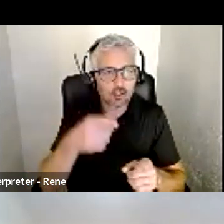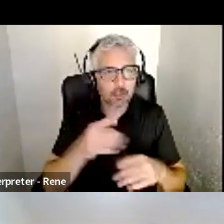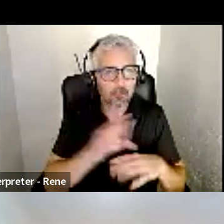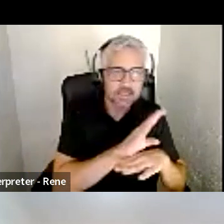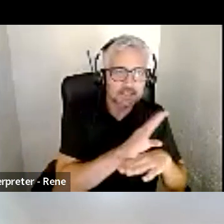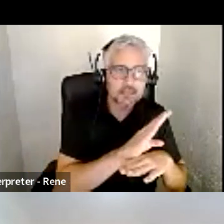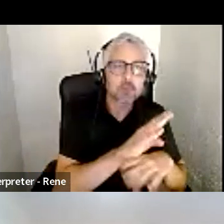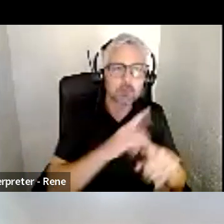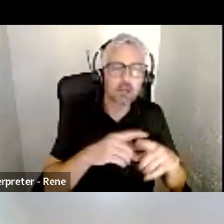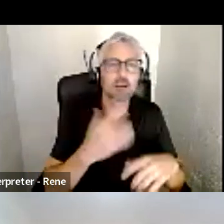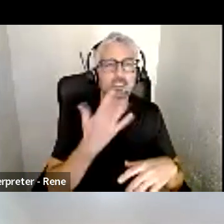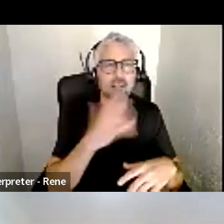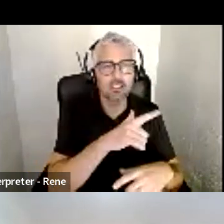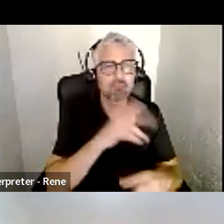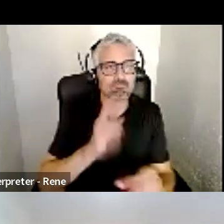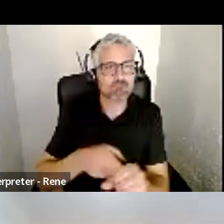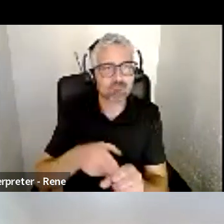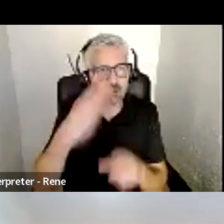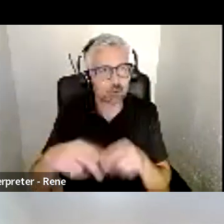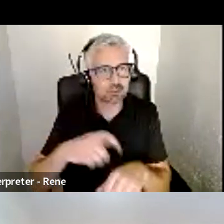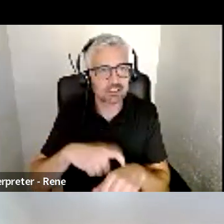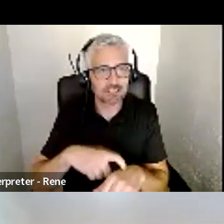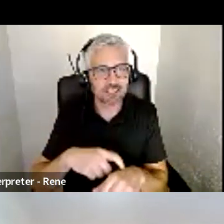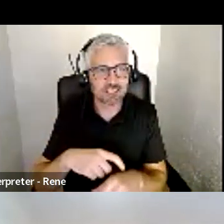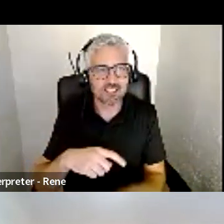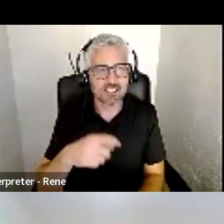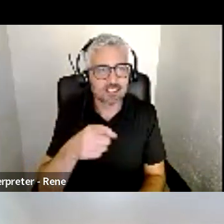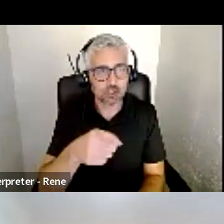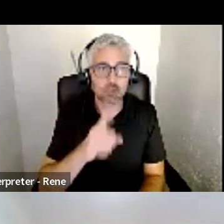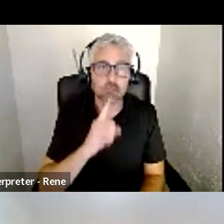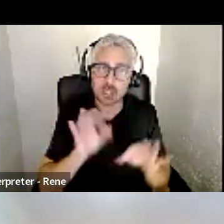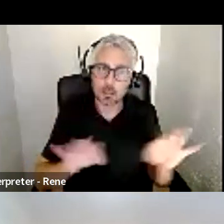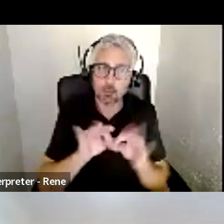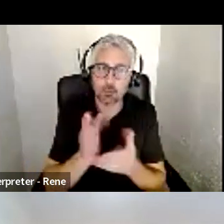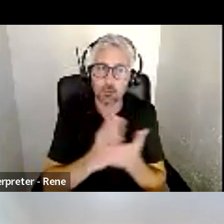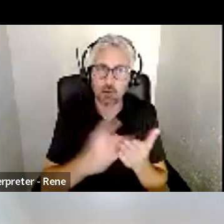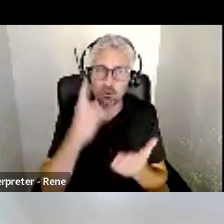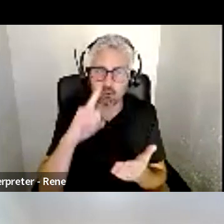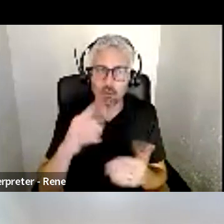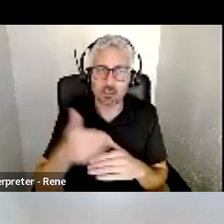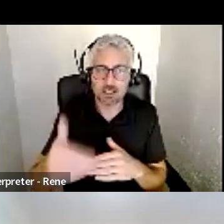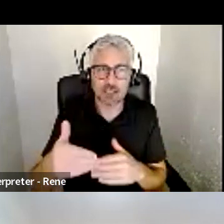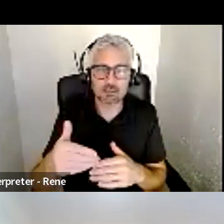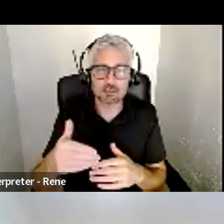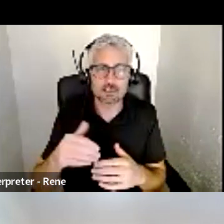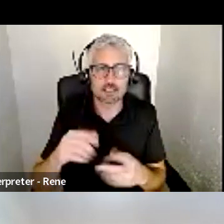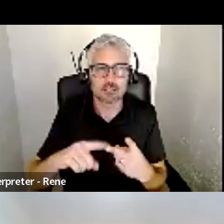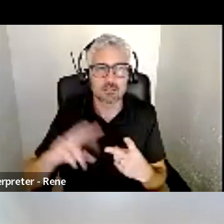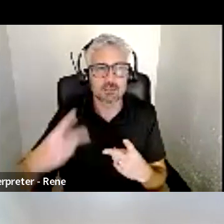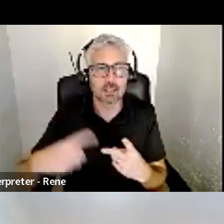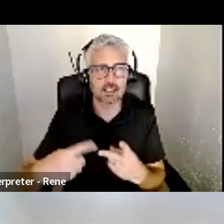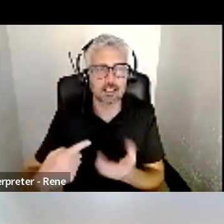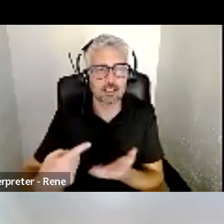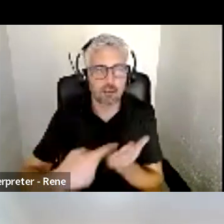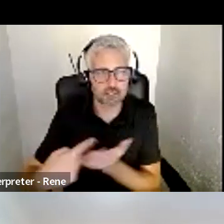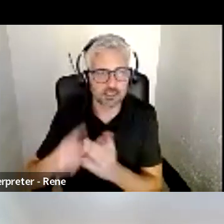have been able to free yourself for a few moments because I think you're a key part of this next conversation.